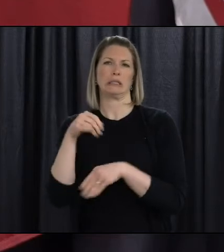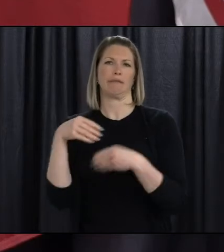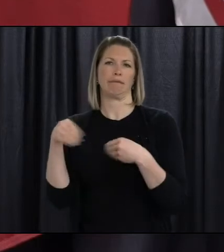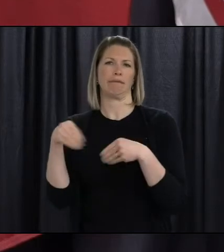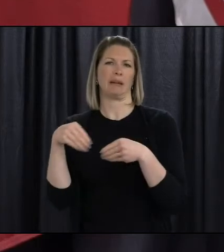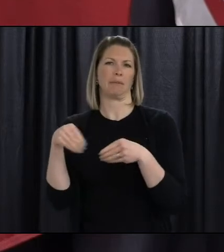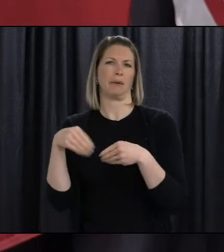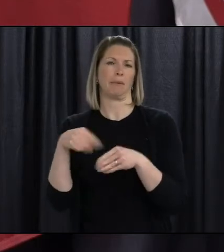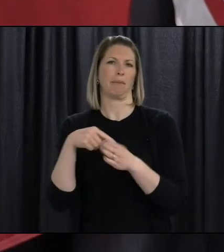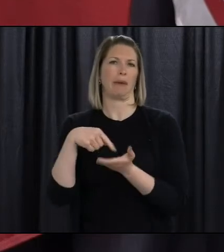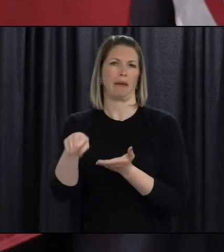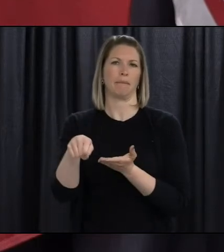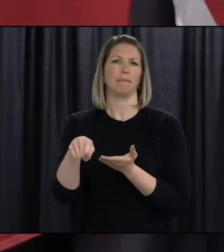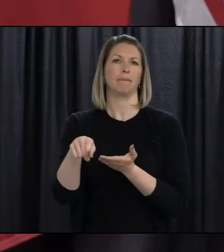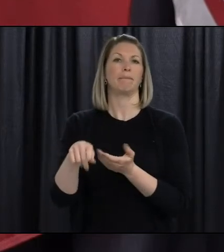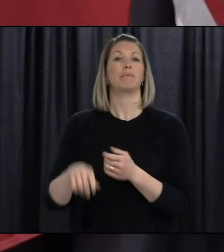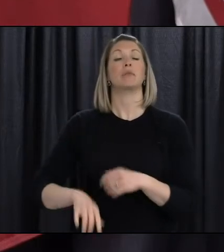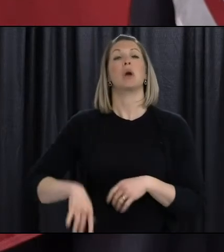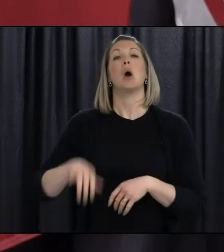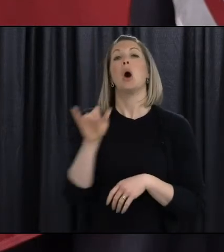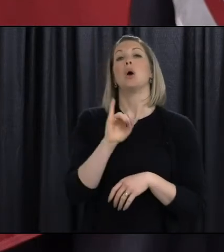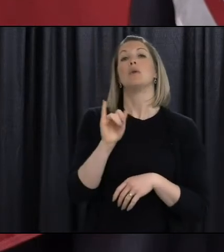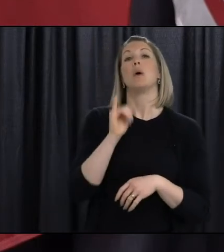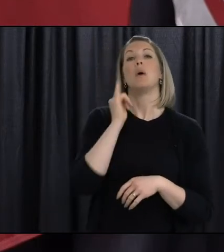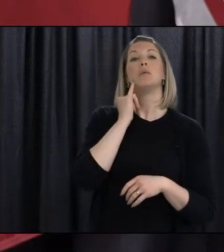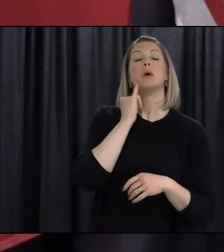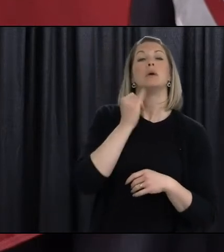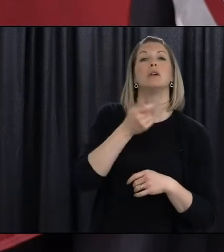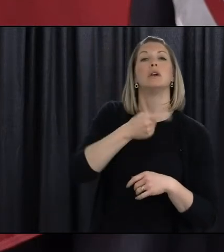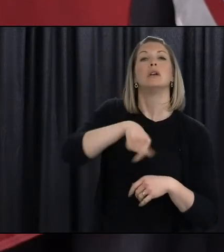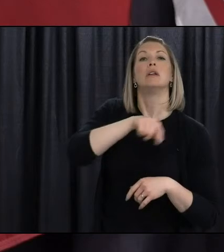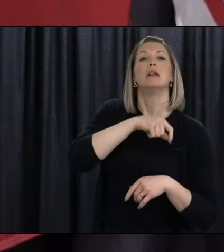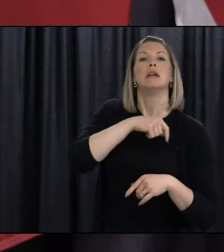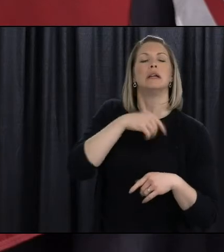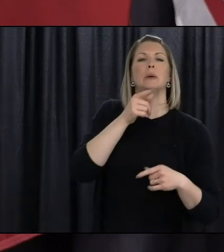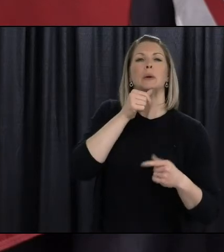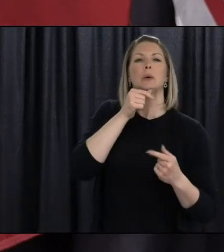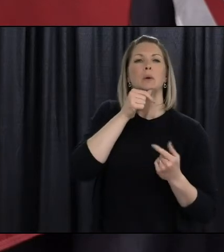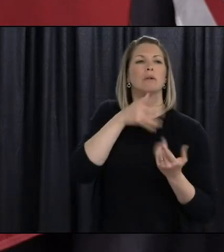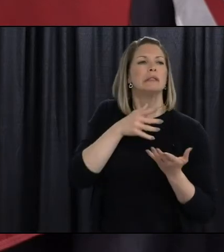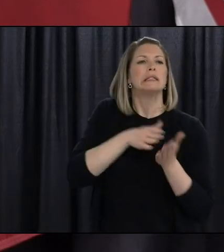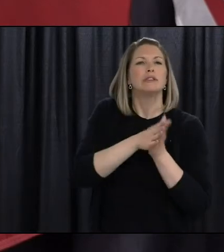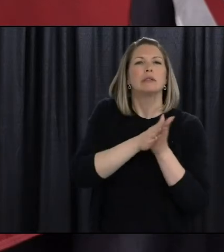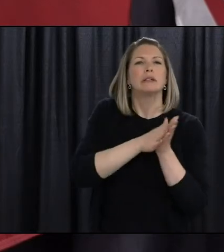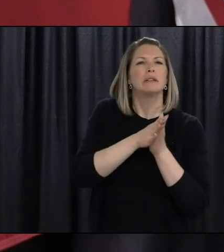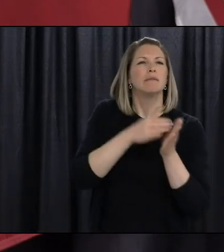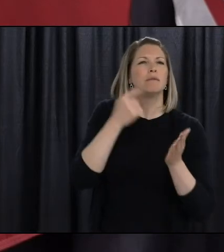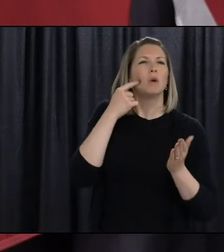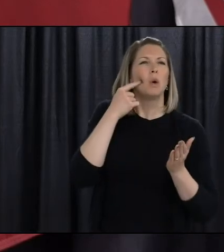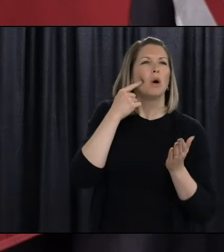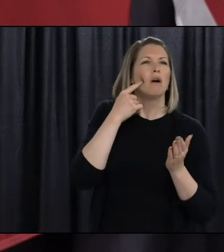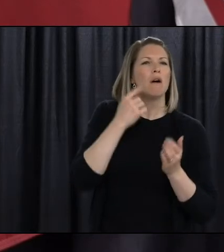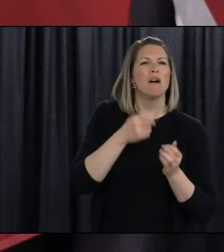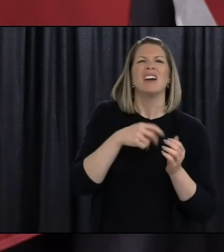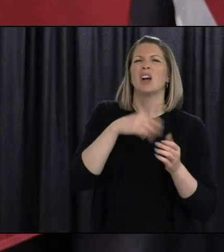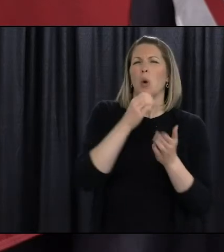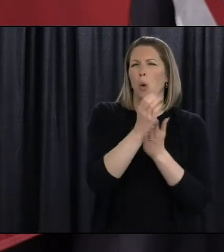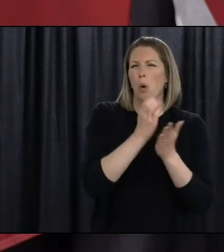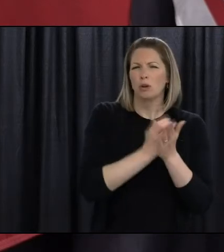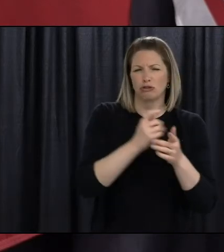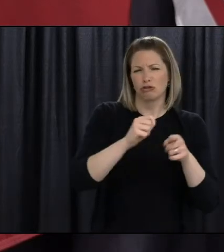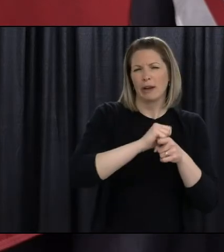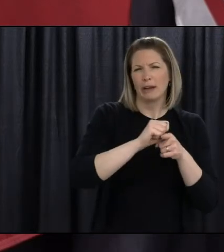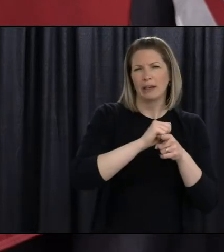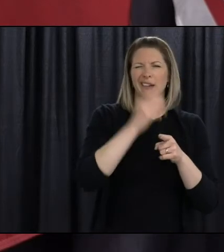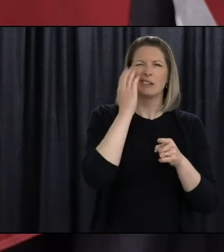expired, they've been extended to August the 31st. As an example, this would be people that would be looking for fall protection certificates